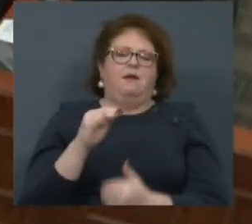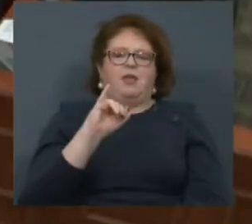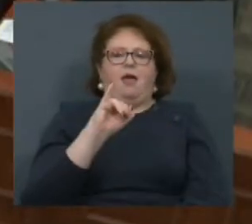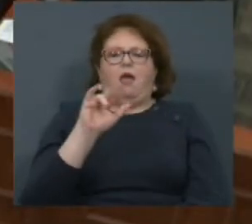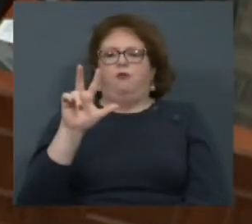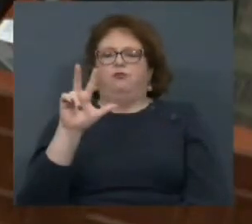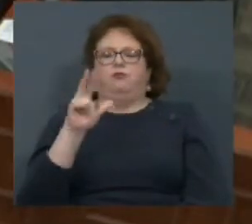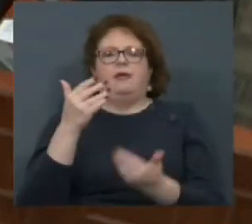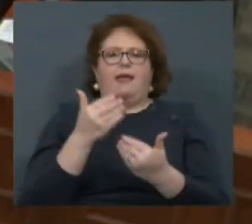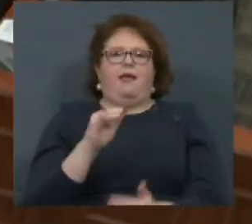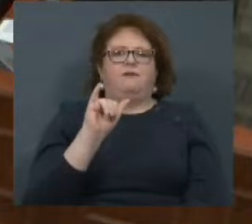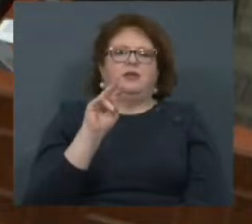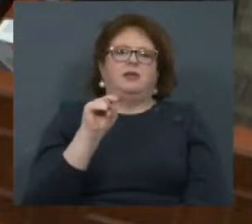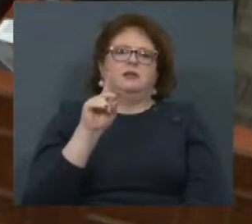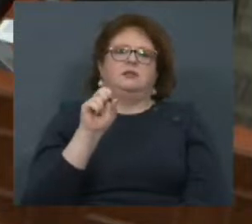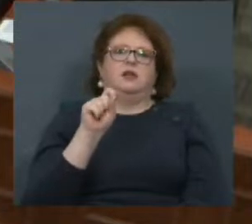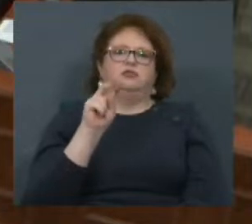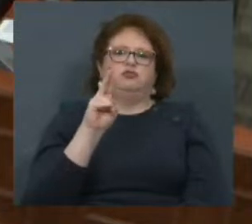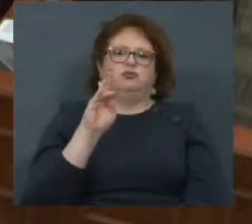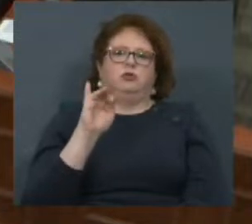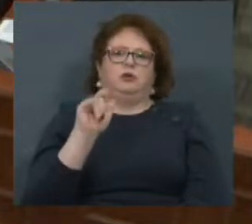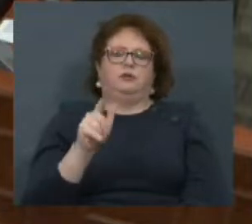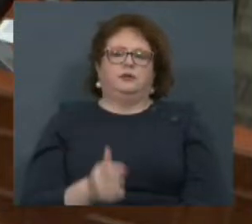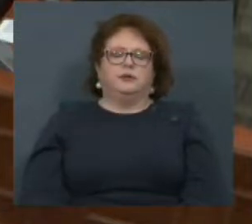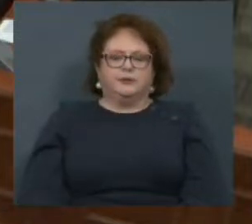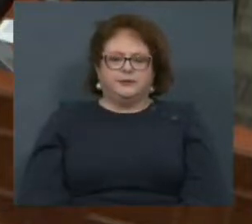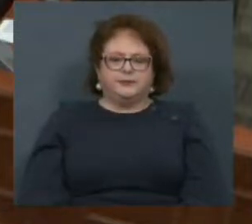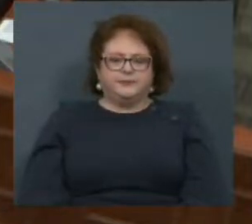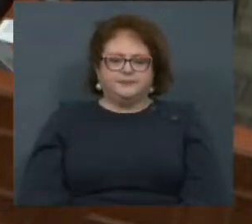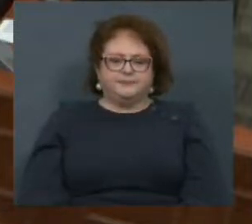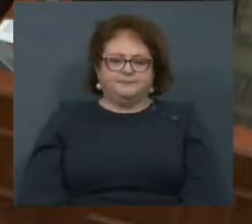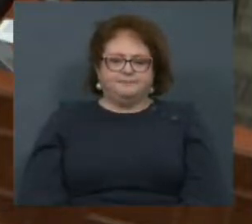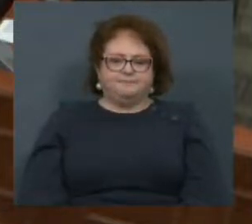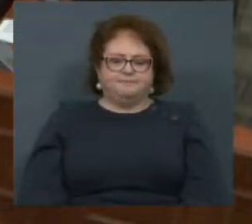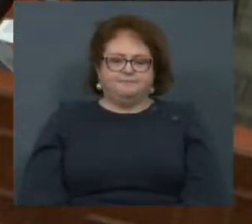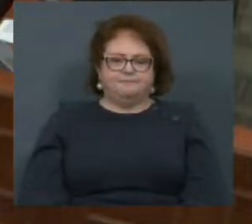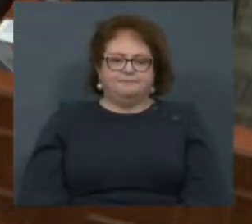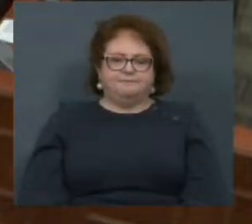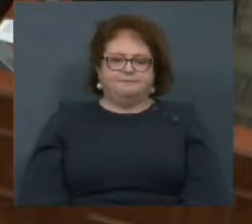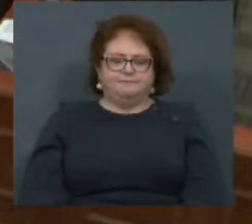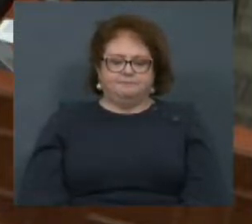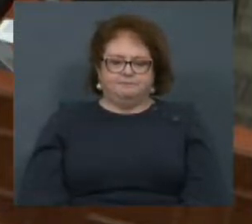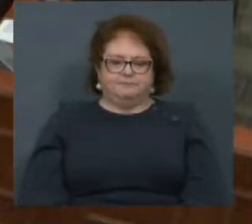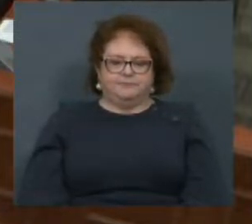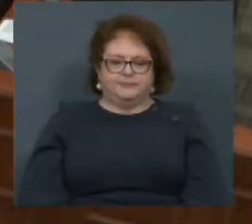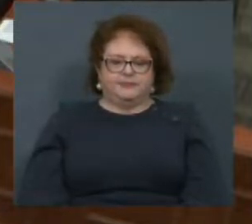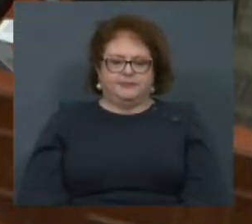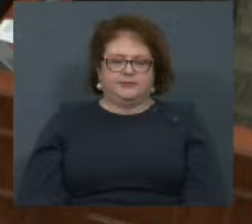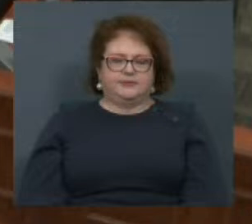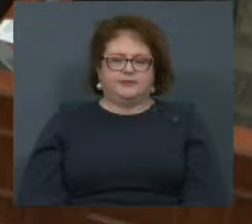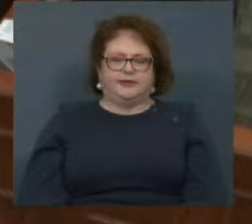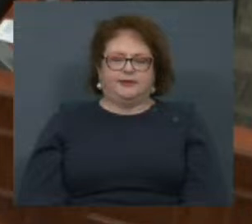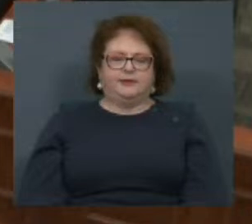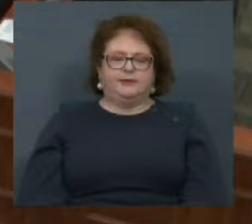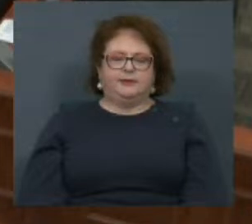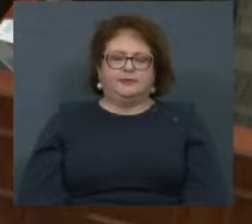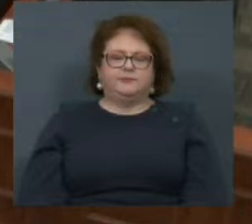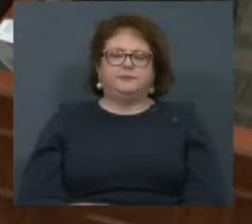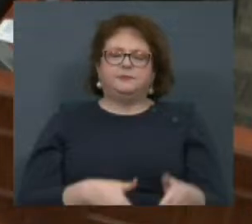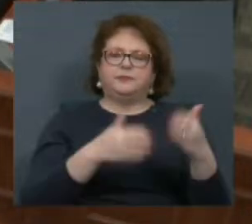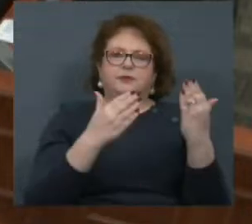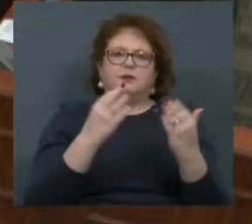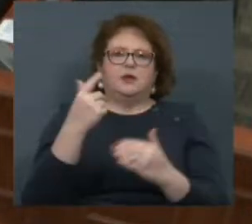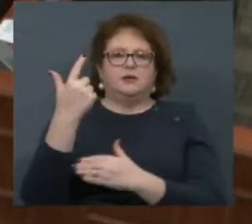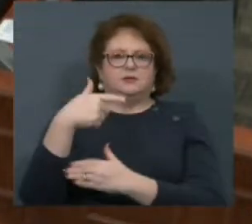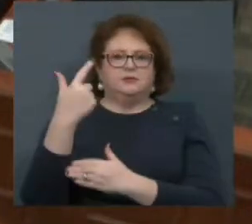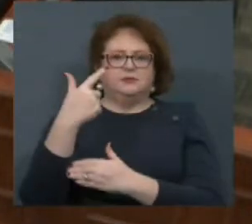Second reading. There's a motion second. All those in favor, please say aye. All